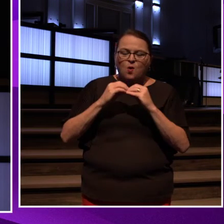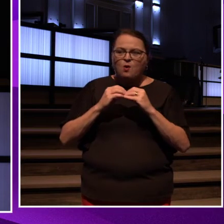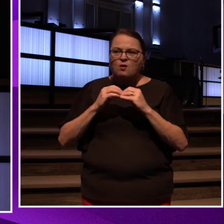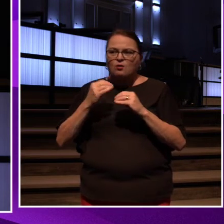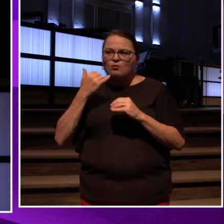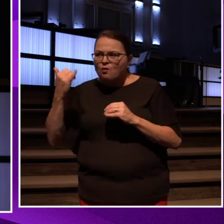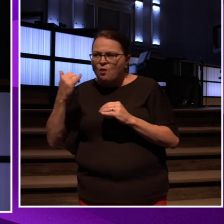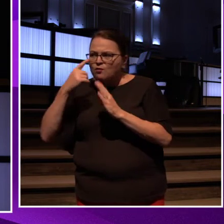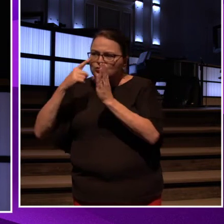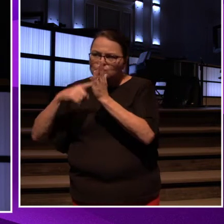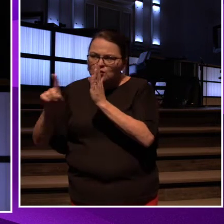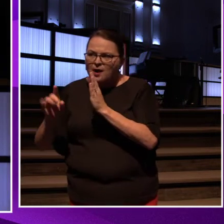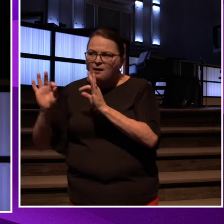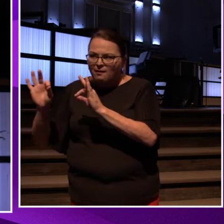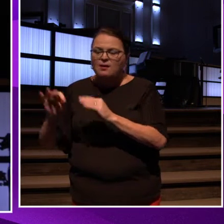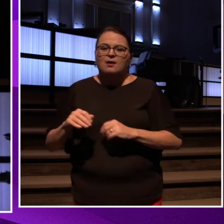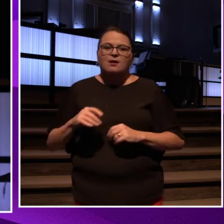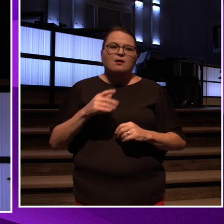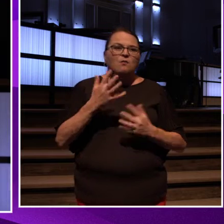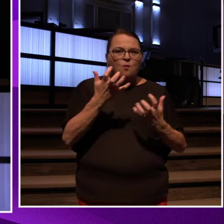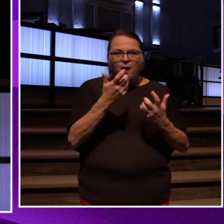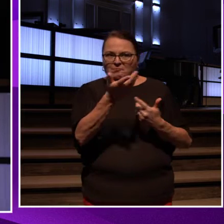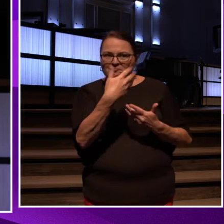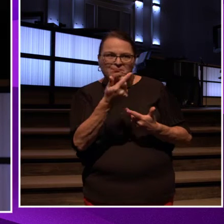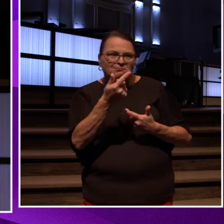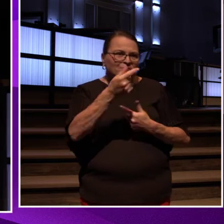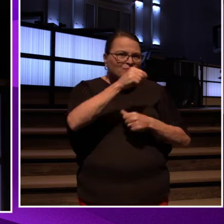up on them. The more you'll want to hang out with them.